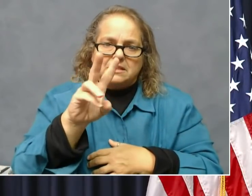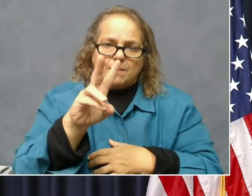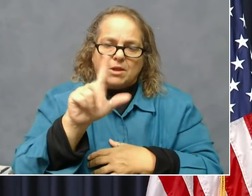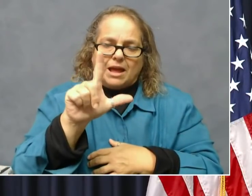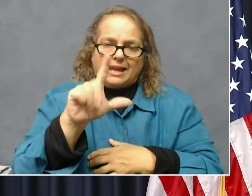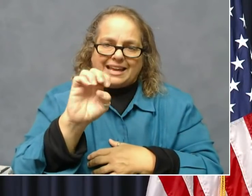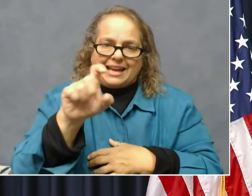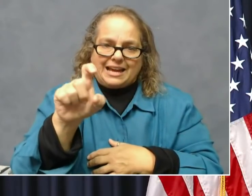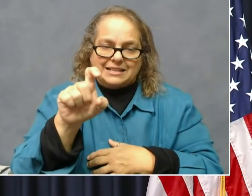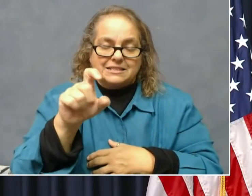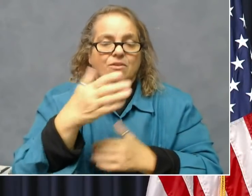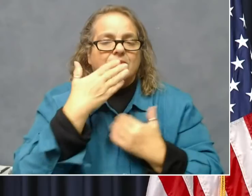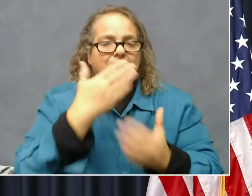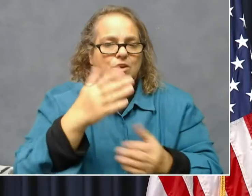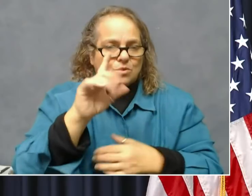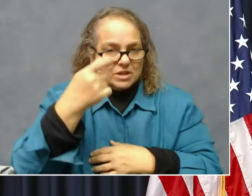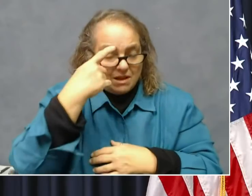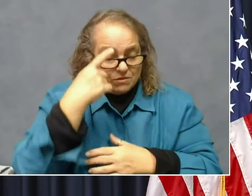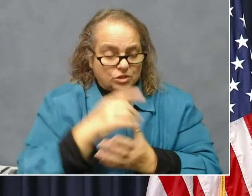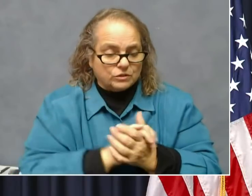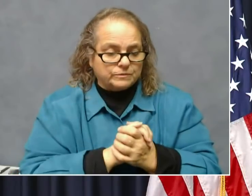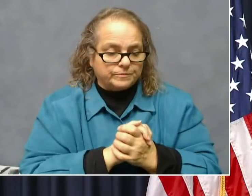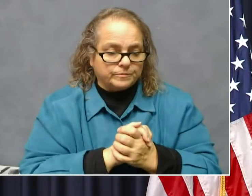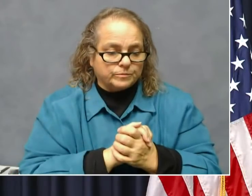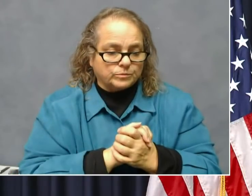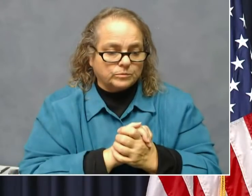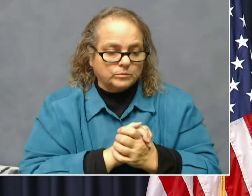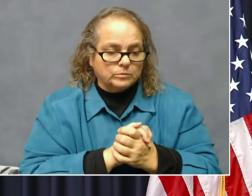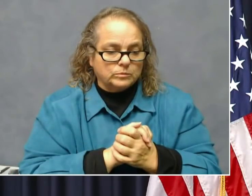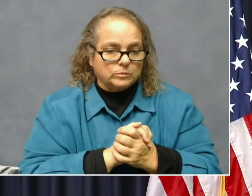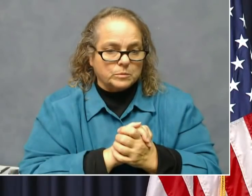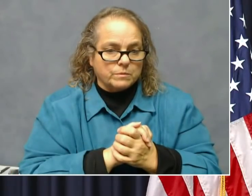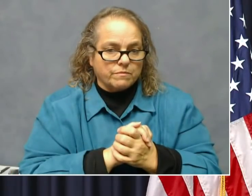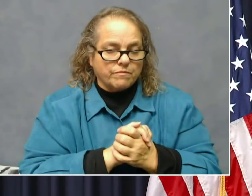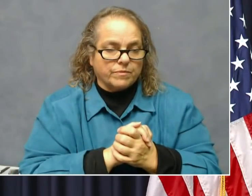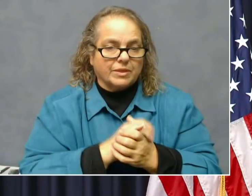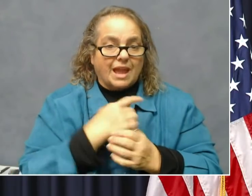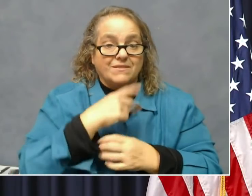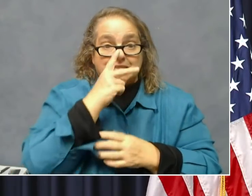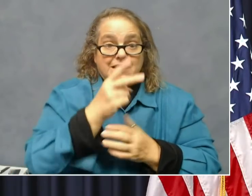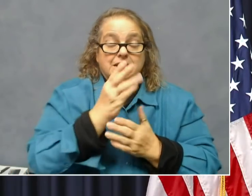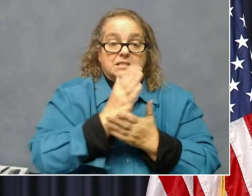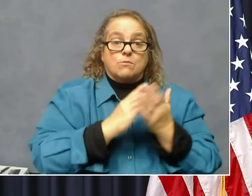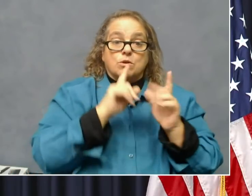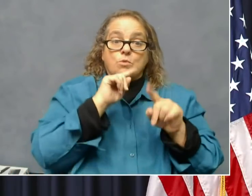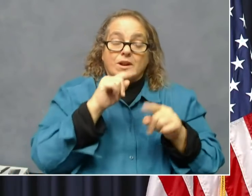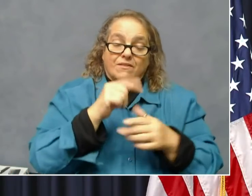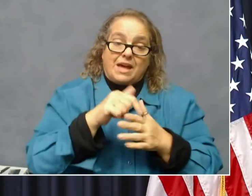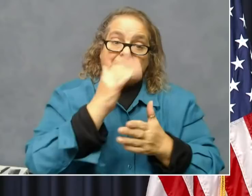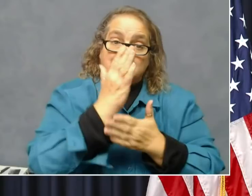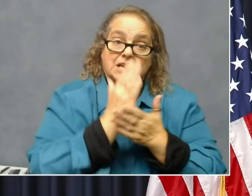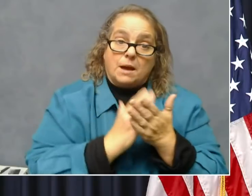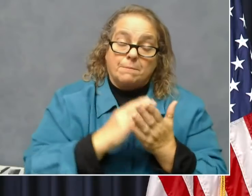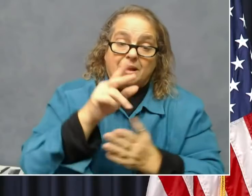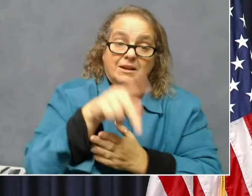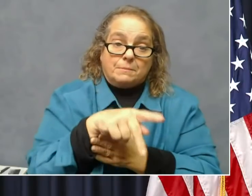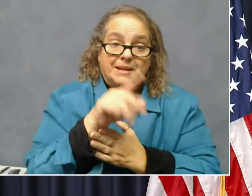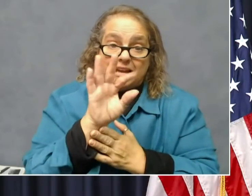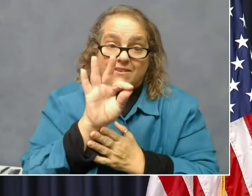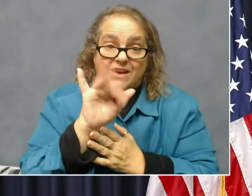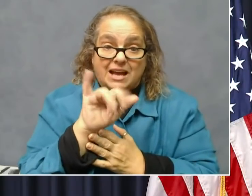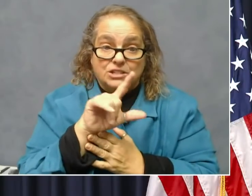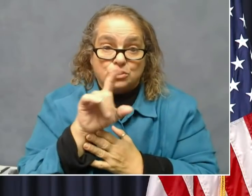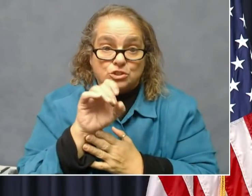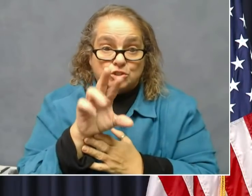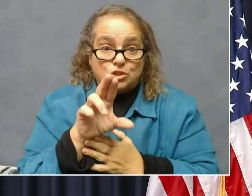Thank you, Governor. I've seen some reports that some Pfizer vials of vaccine contain an extra or even 2 extra doses. Is